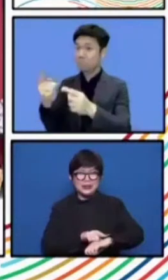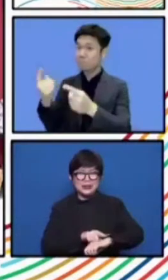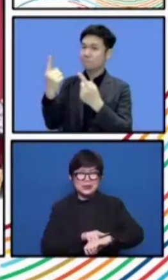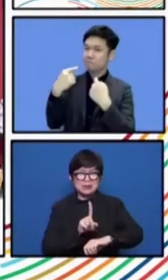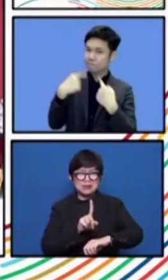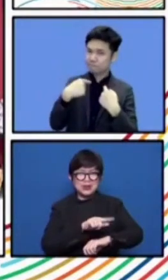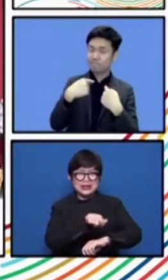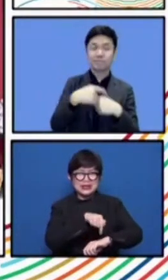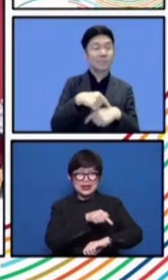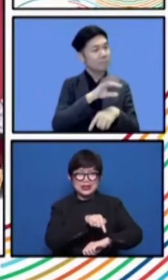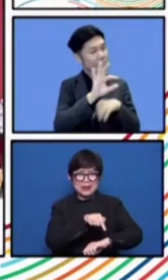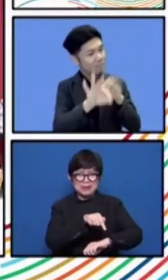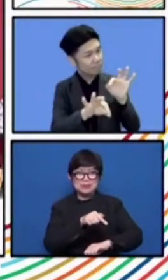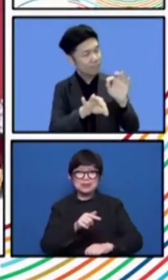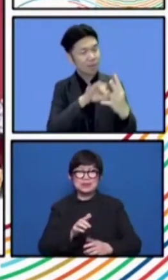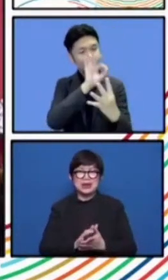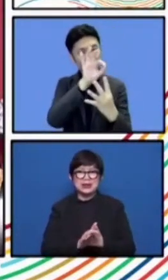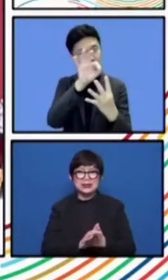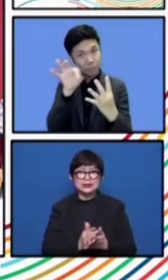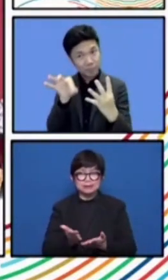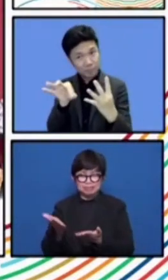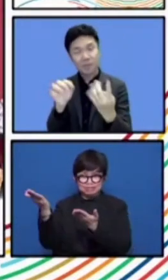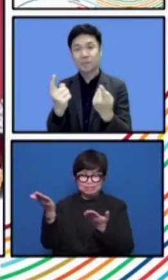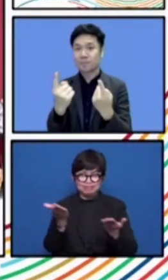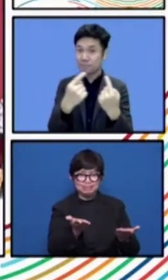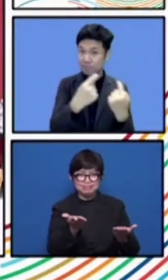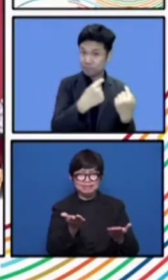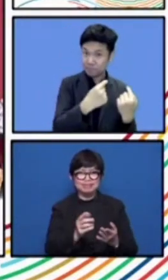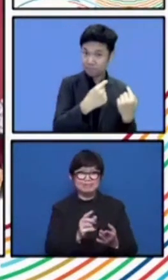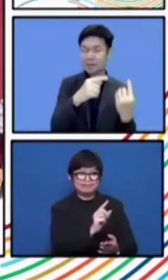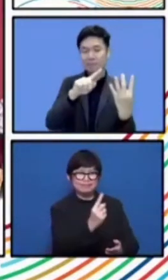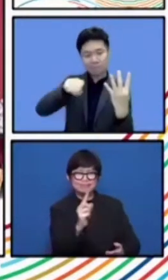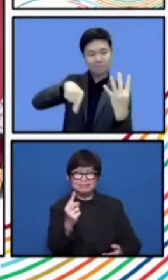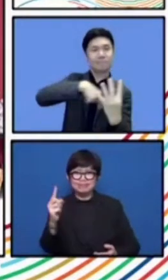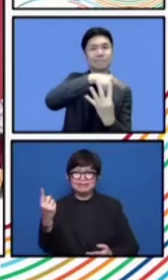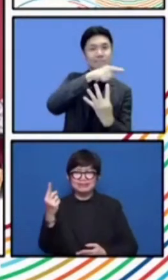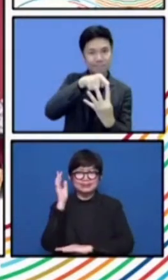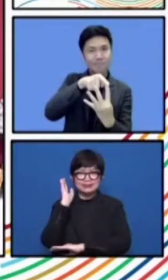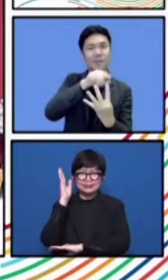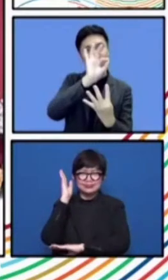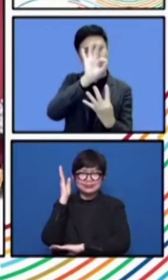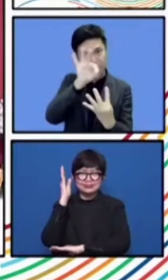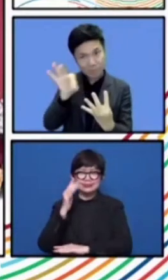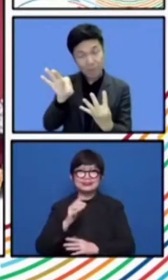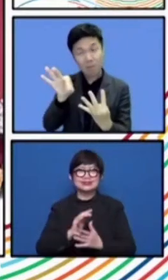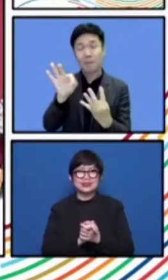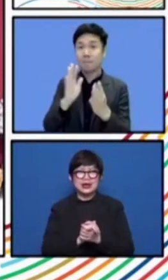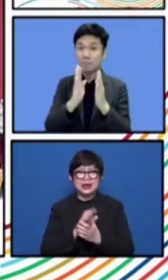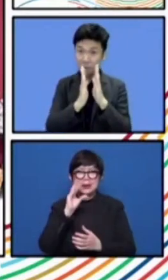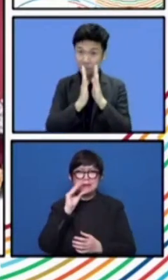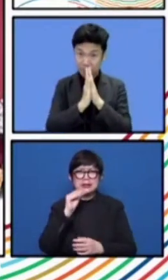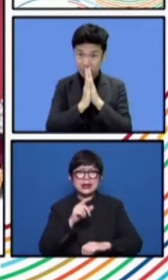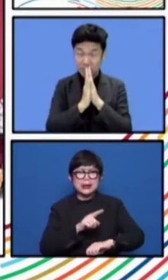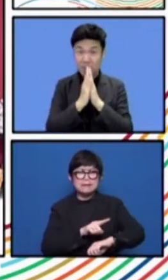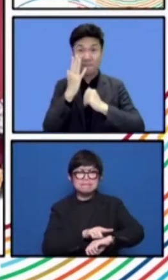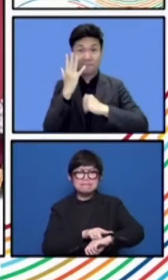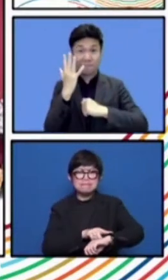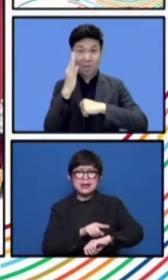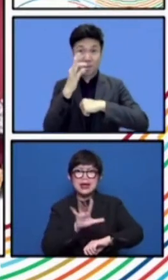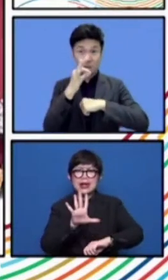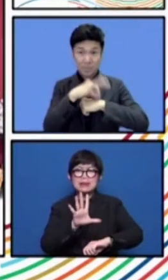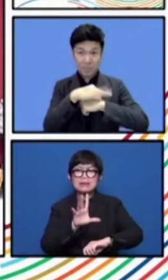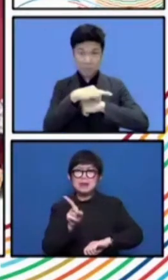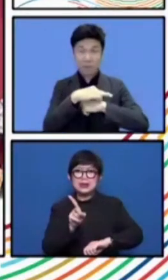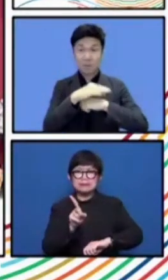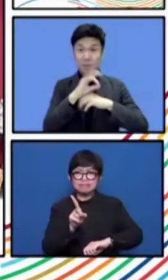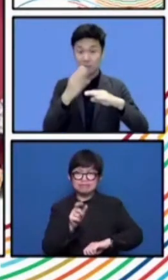one in two rounds I request our speakers to keep their responses to no more than five minutes for each question so